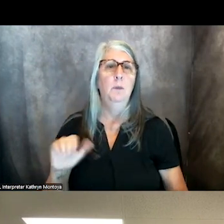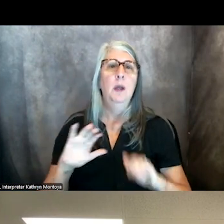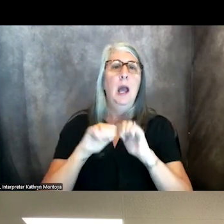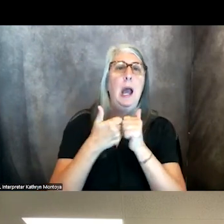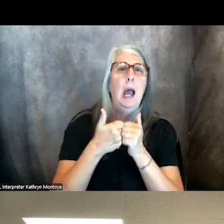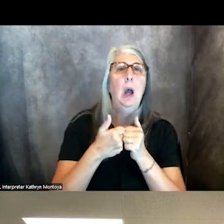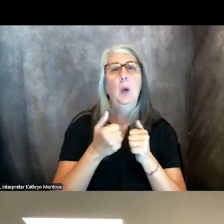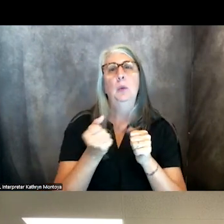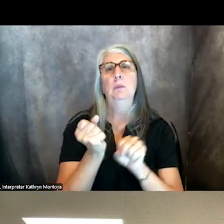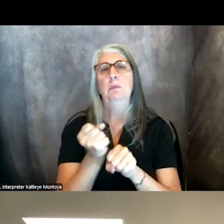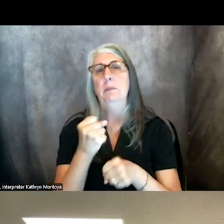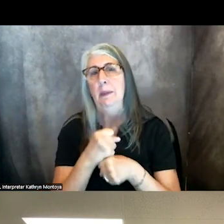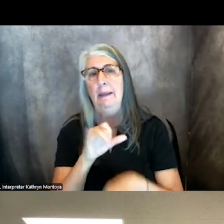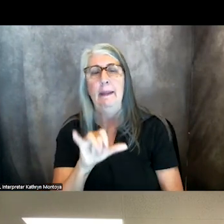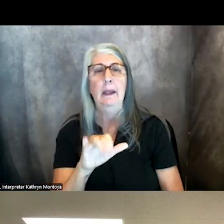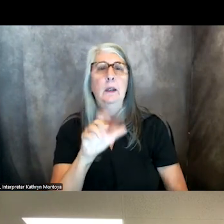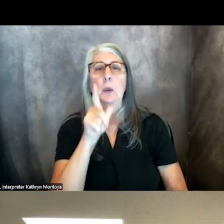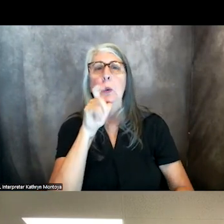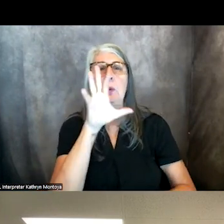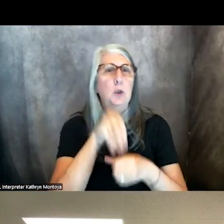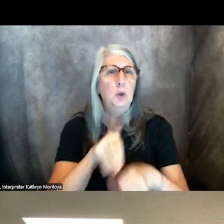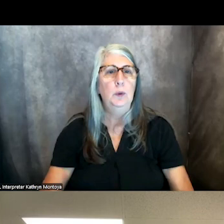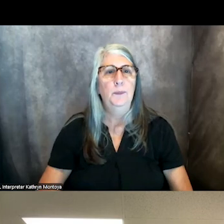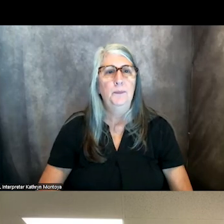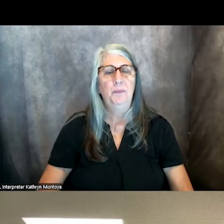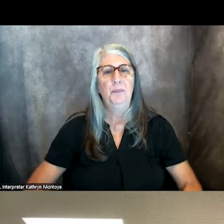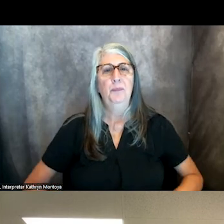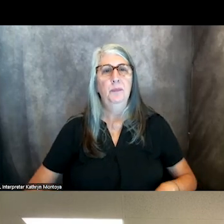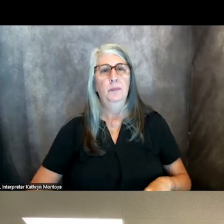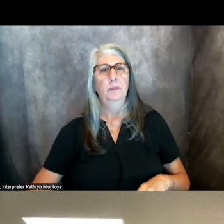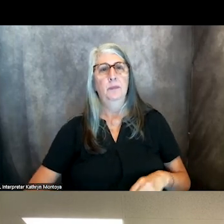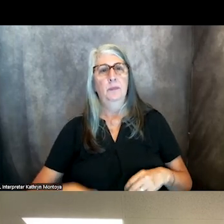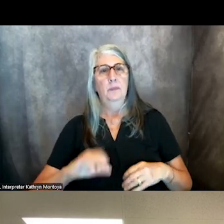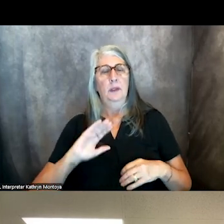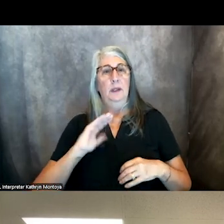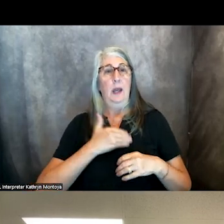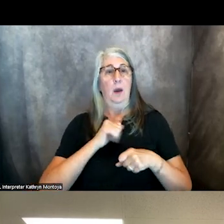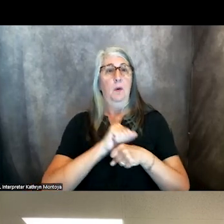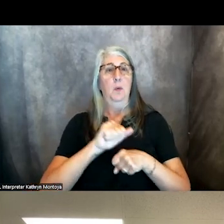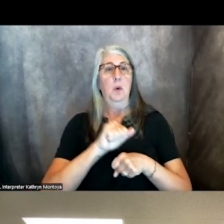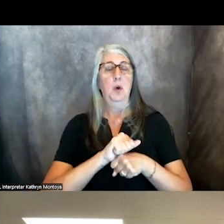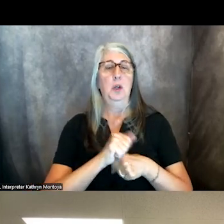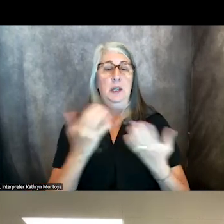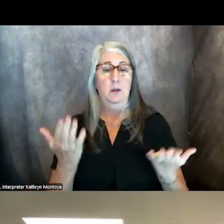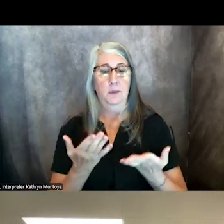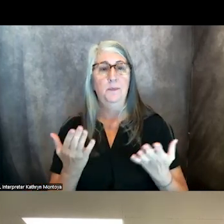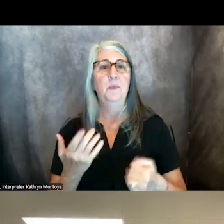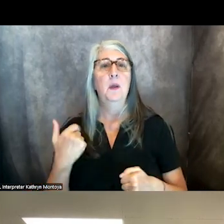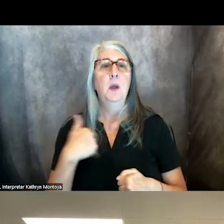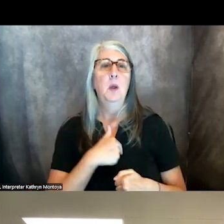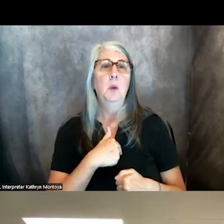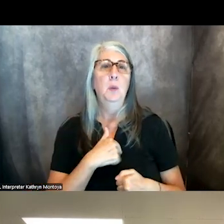and ultimately who does it encompass. In our work specifically, we like to add the 2S